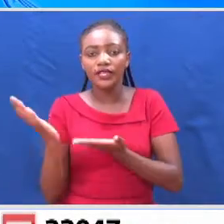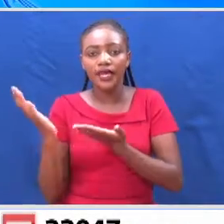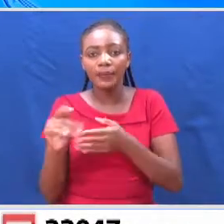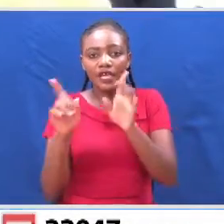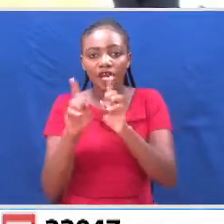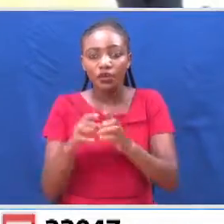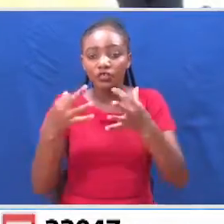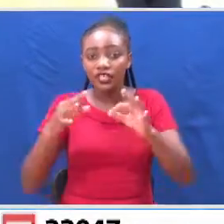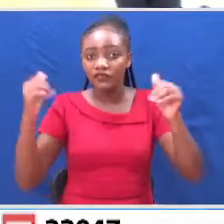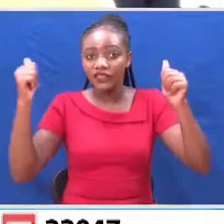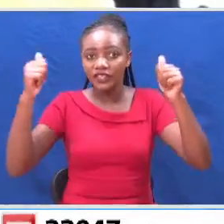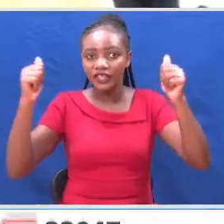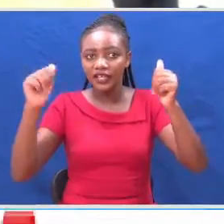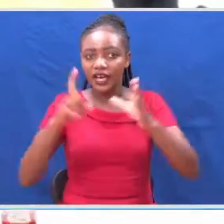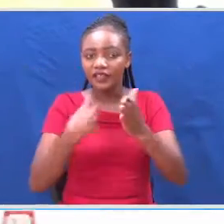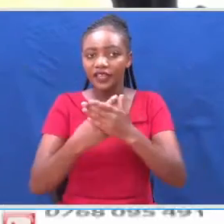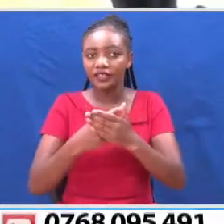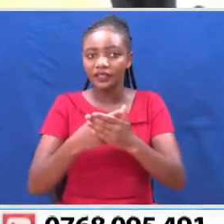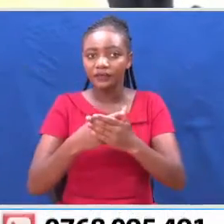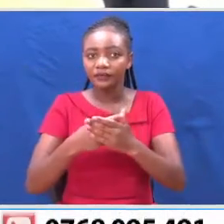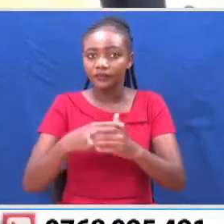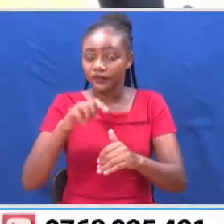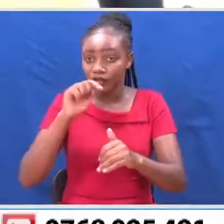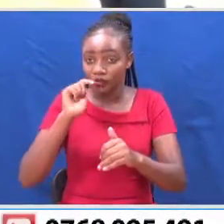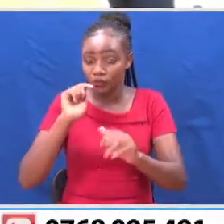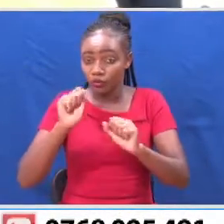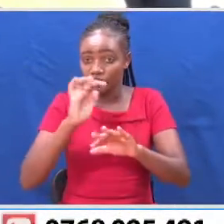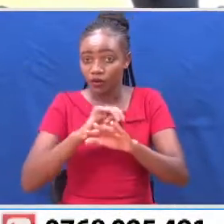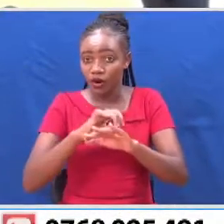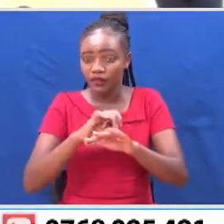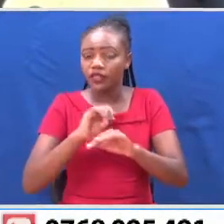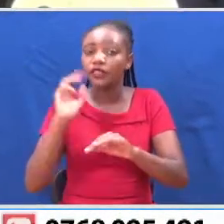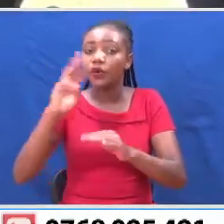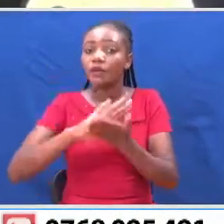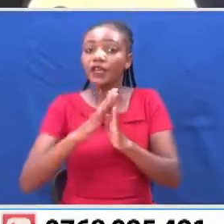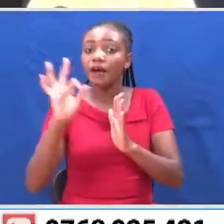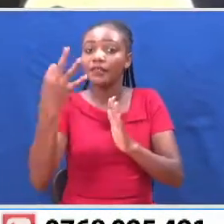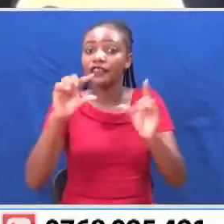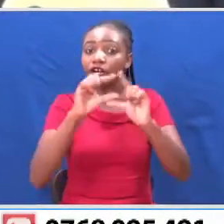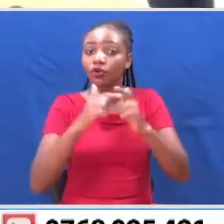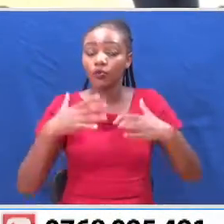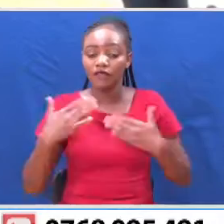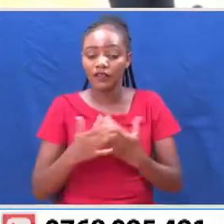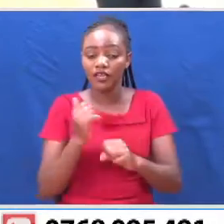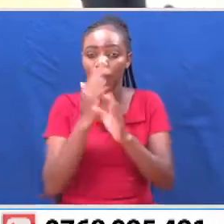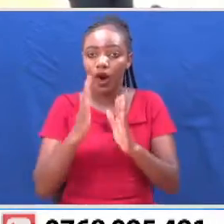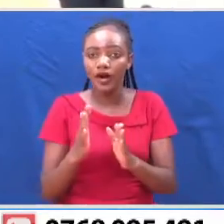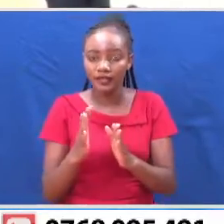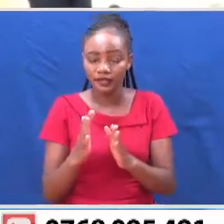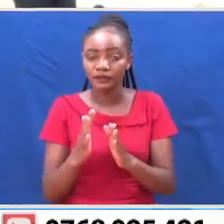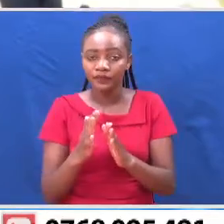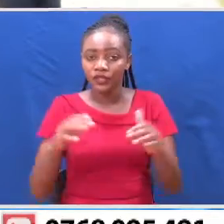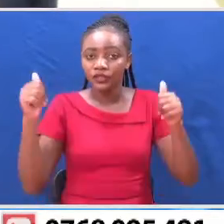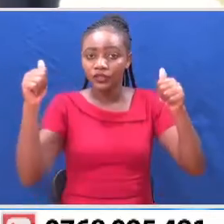go on strike, they shall be the fourth group of healthcare workers to go on strike in relation to COVID-19 demands, as nurses